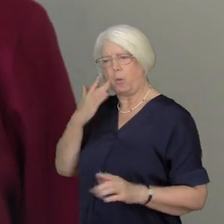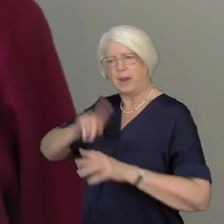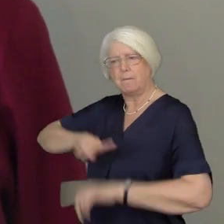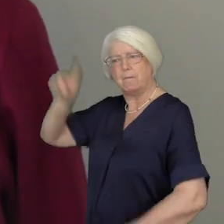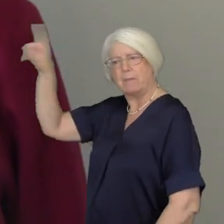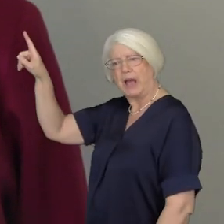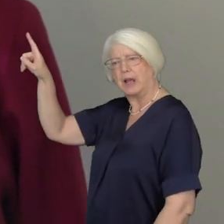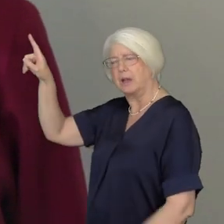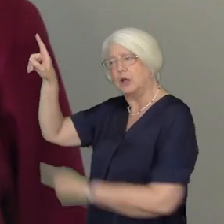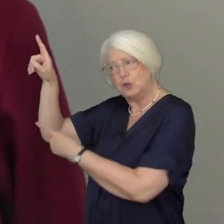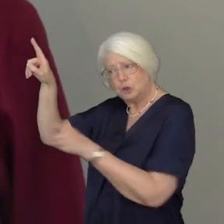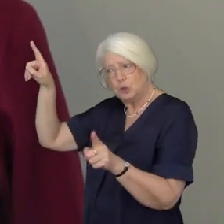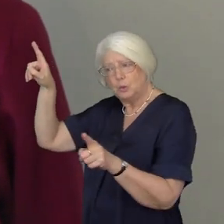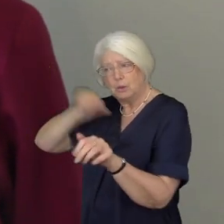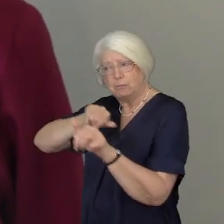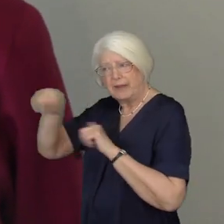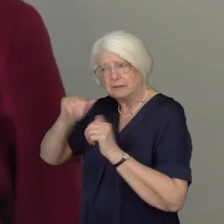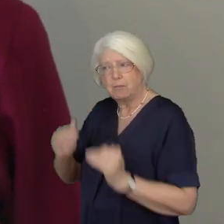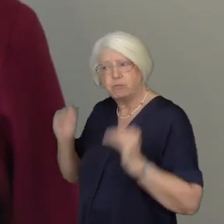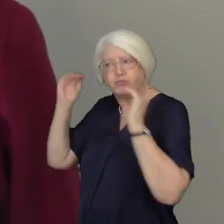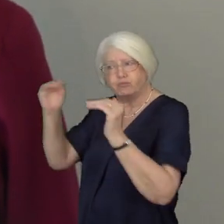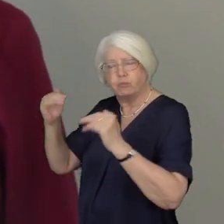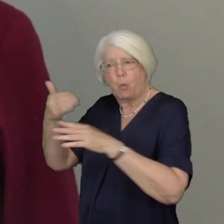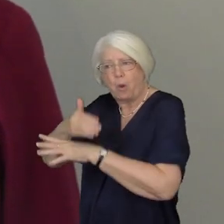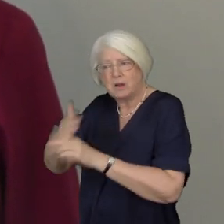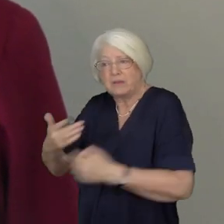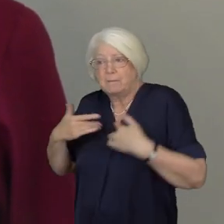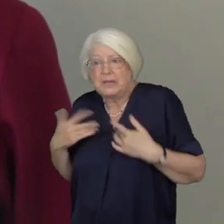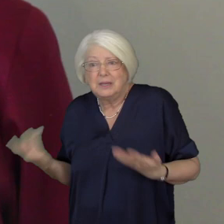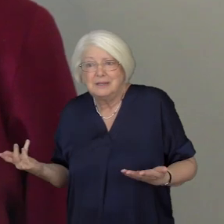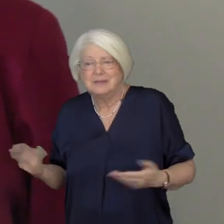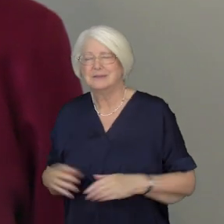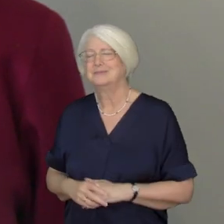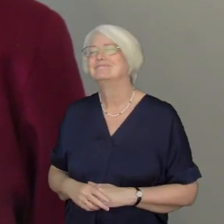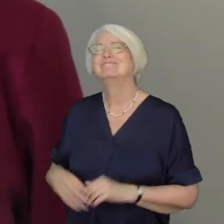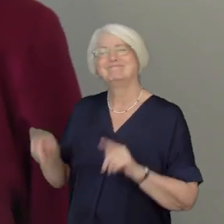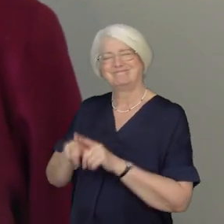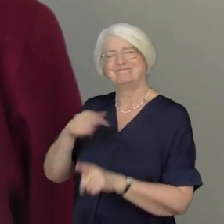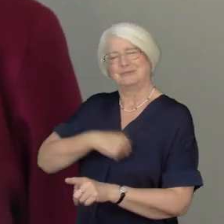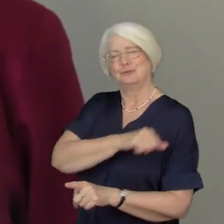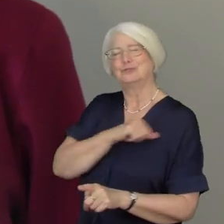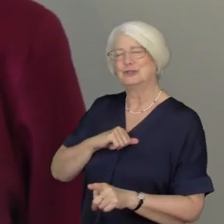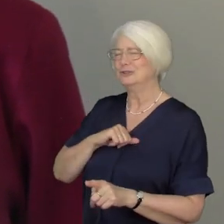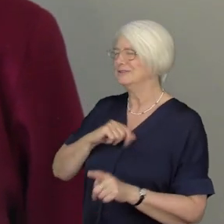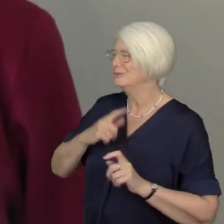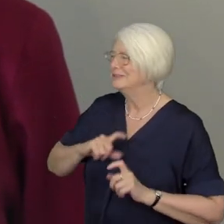do greater works than he had done. As Christians, we carry on his